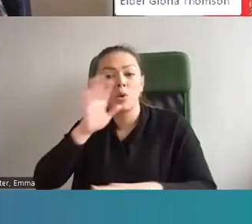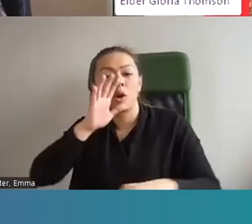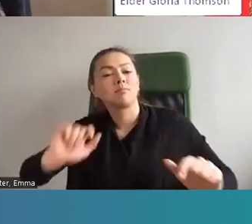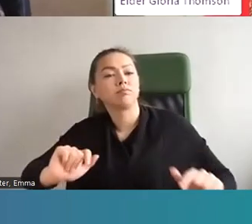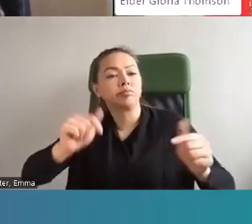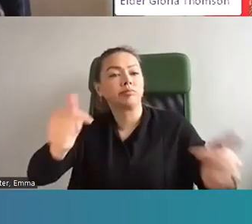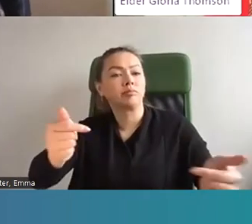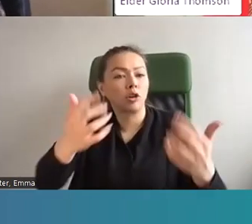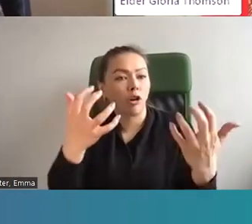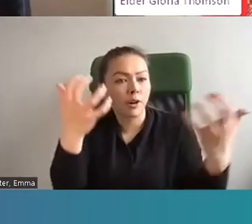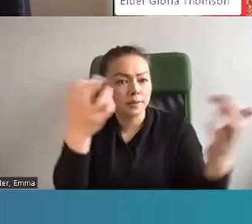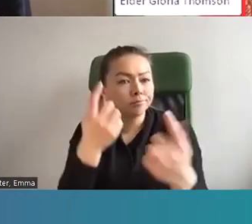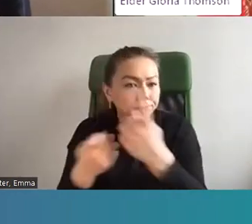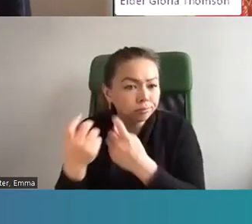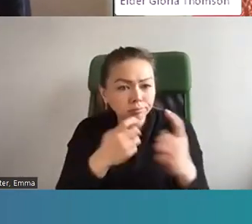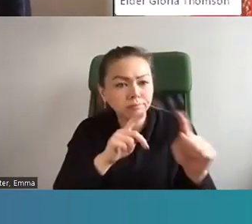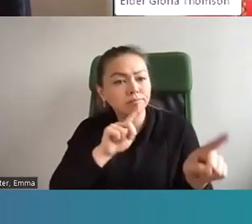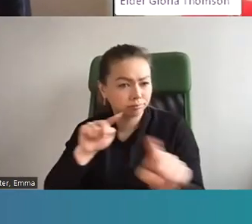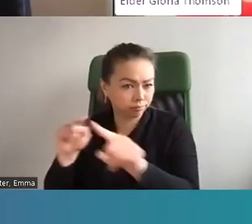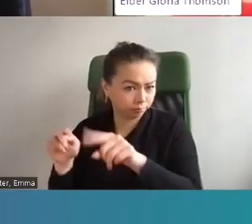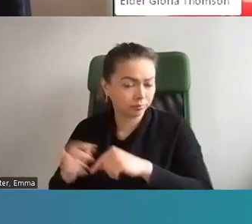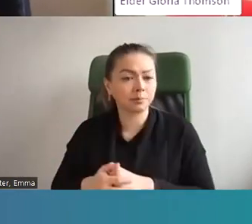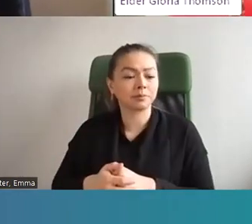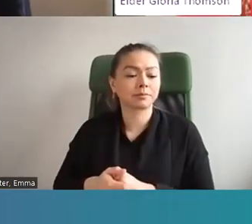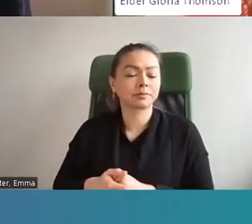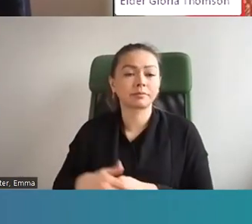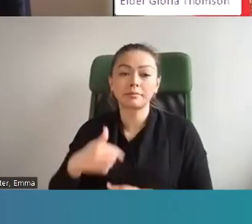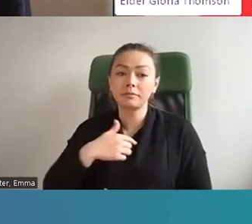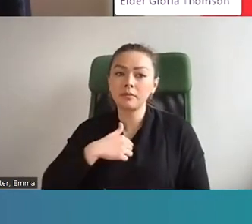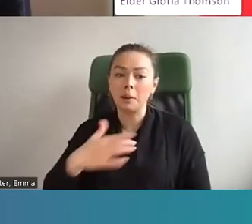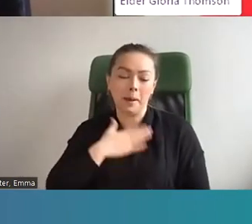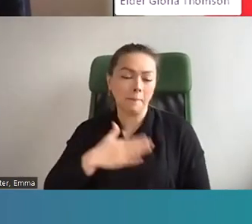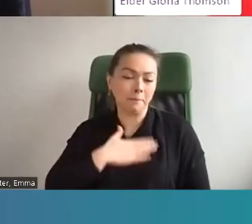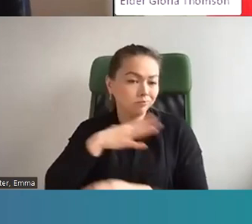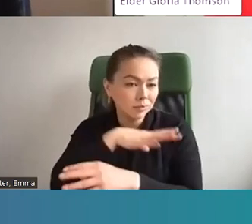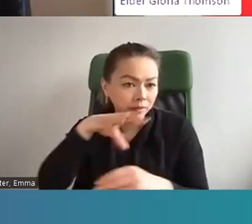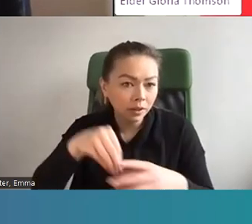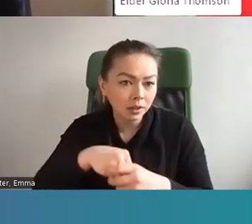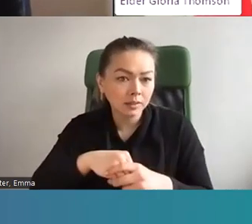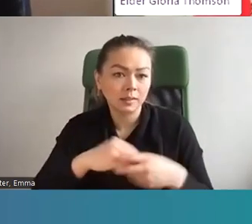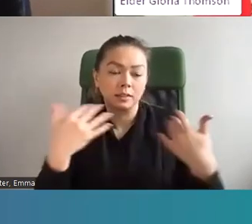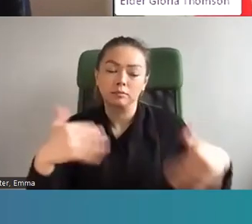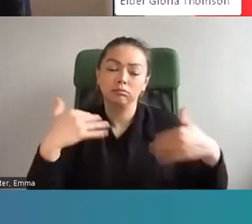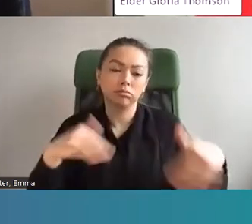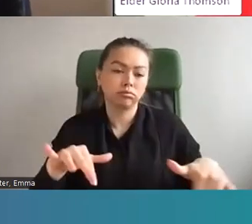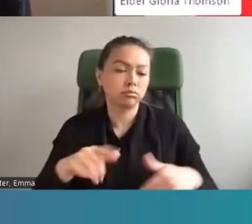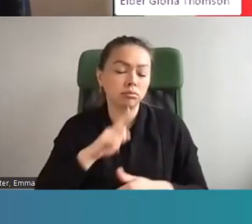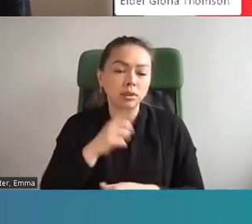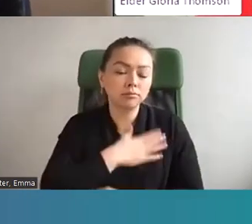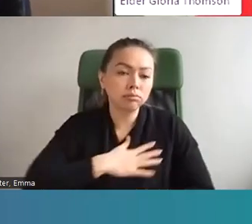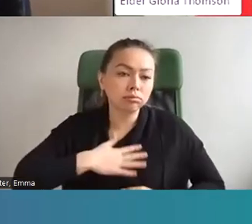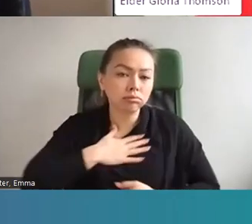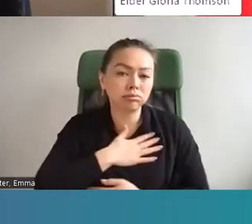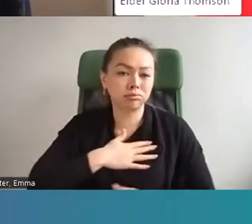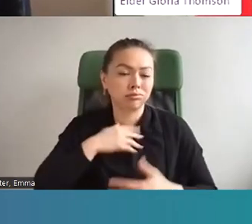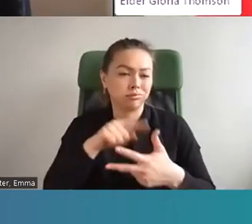audience. And I am very happy to be here, and I really enjoyed